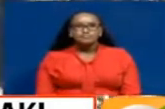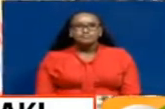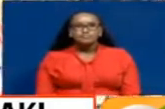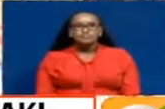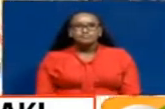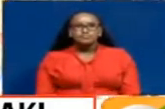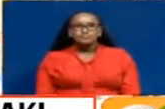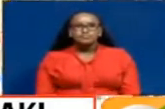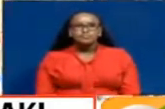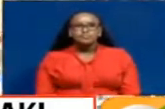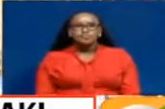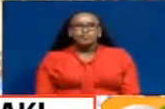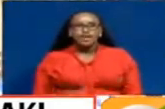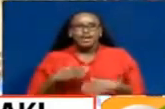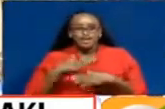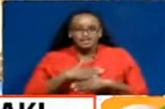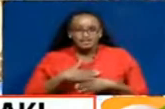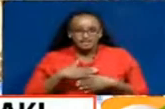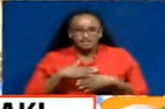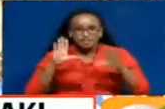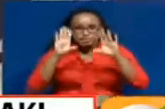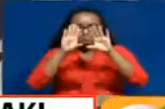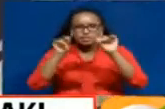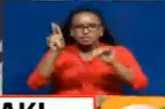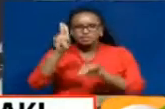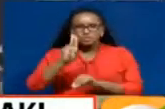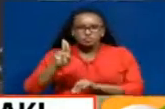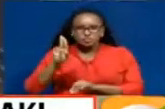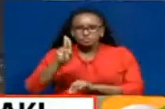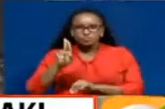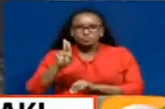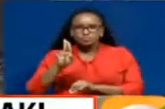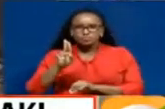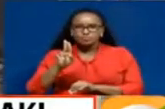Yeah. Excellency President Uhuru Kenyatta,